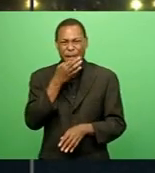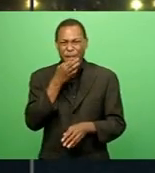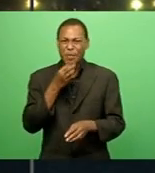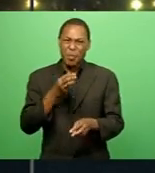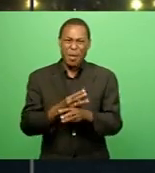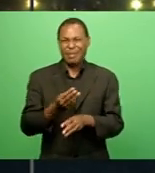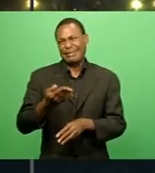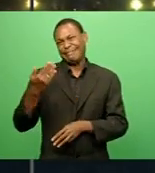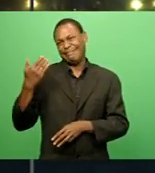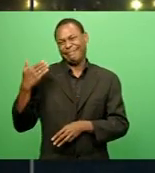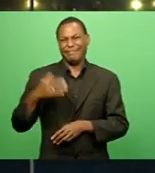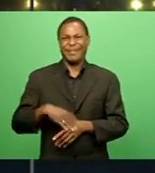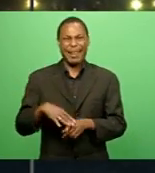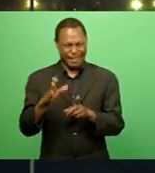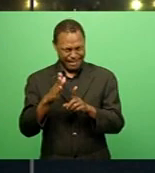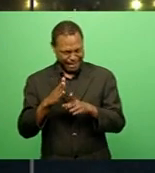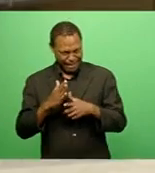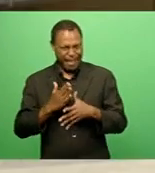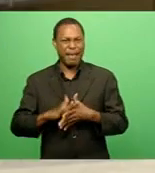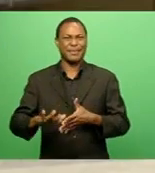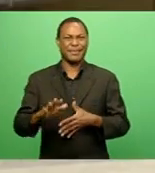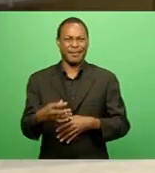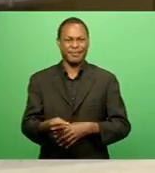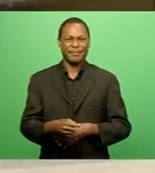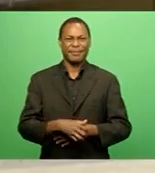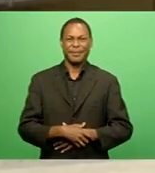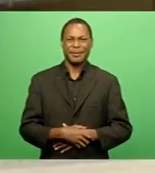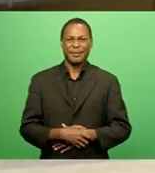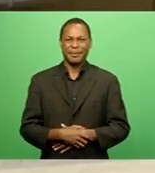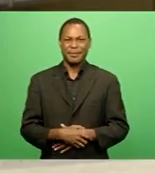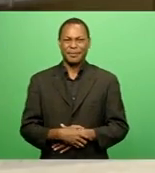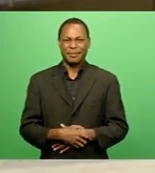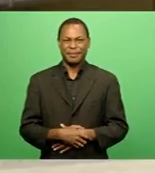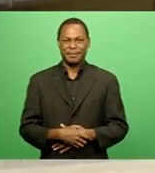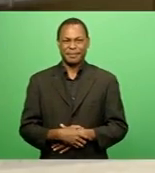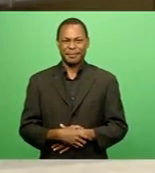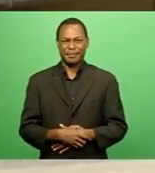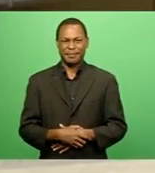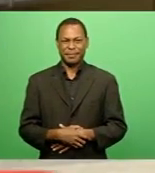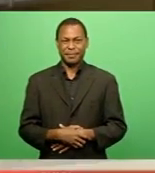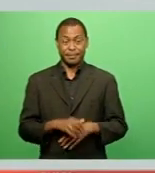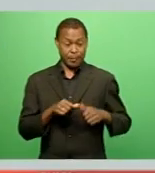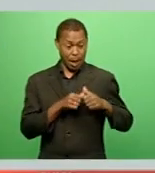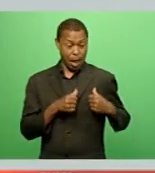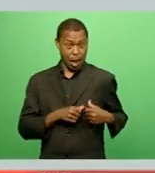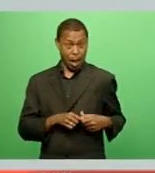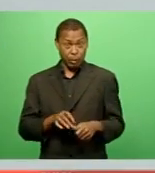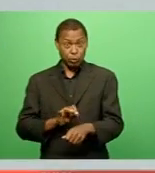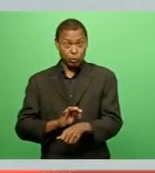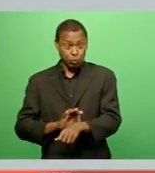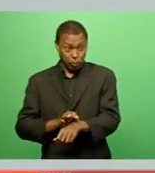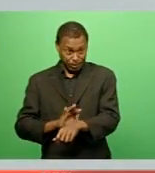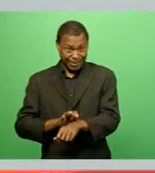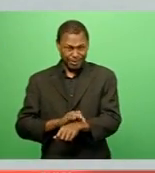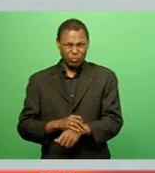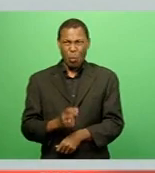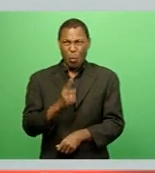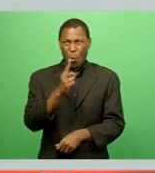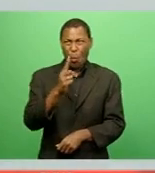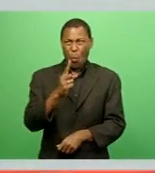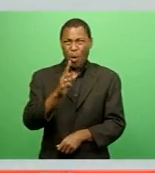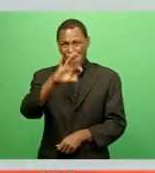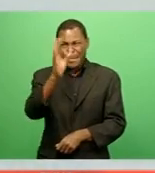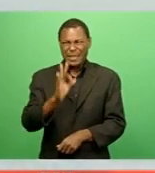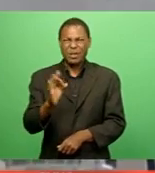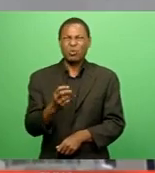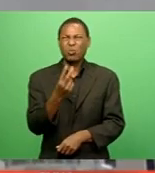through medical camps. Kelly Vadala reports. The Heart Hospital director says about 1% or 200